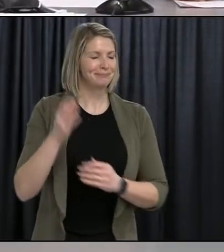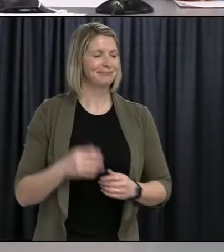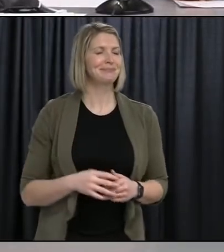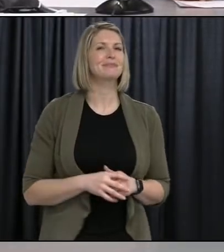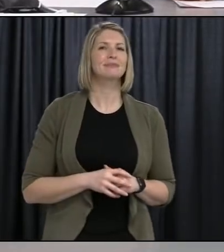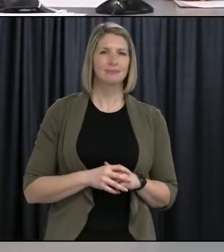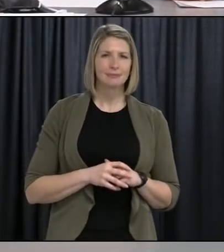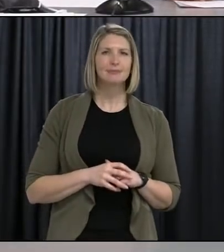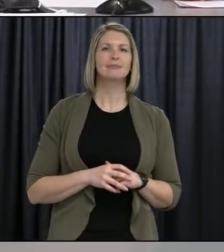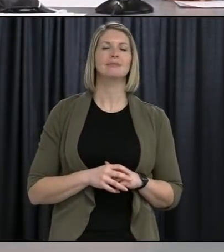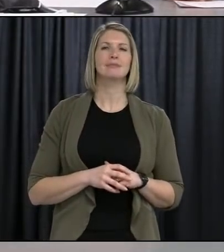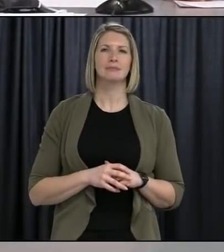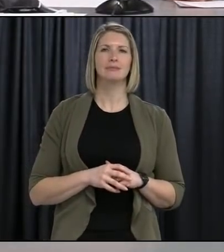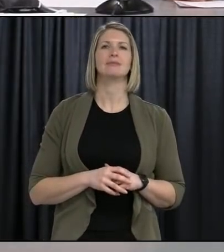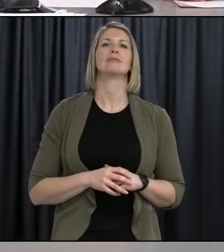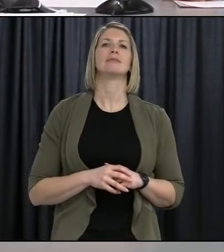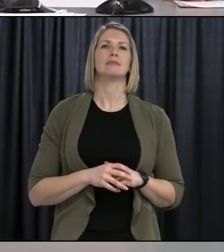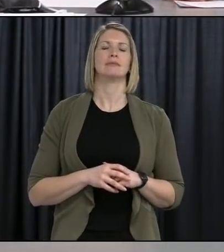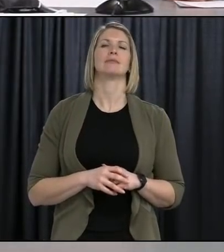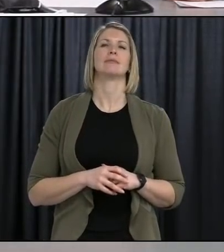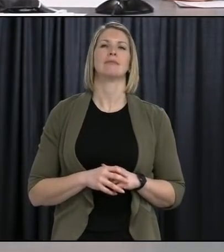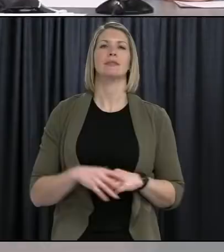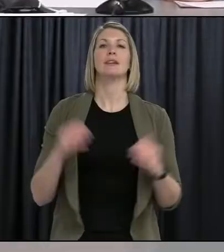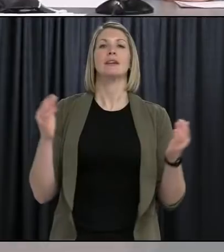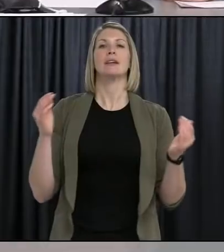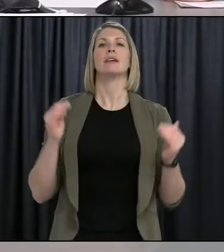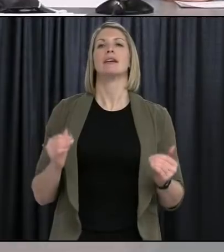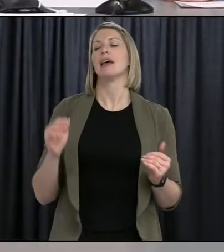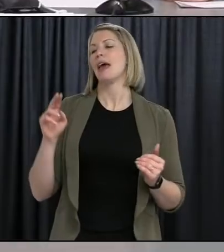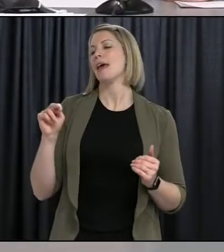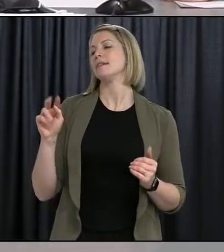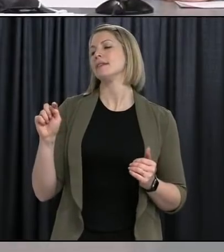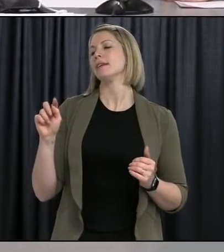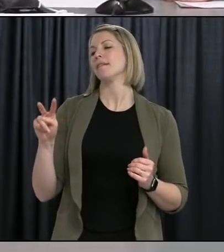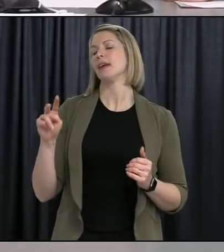Our next questions are from Kellyanne Roberts with NTV. Please go ahead.